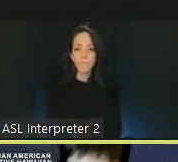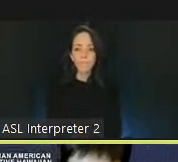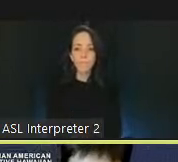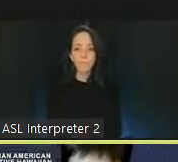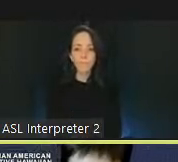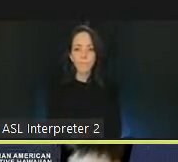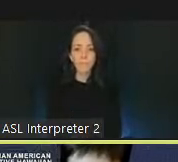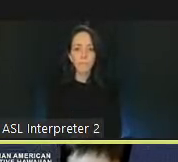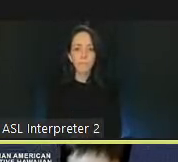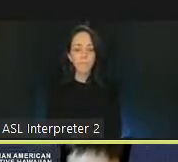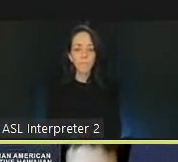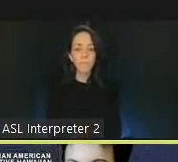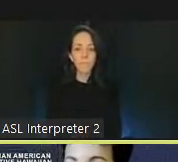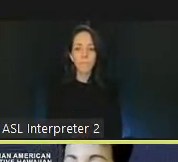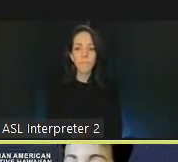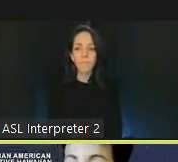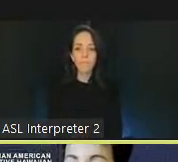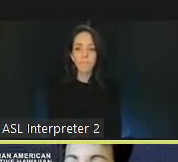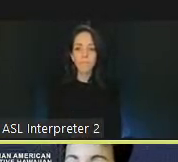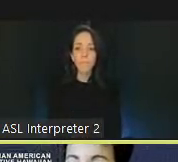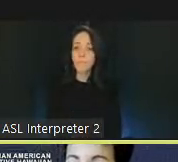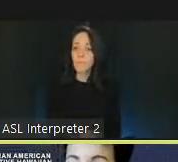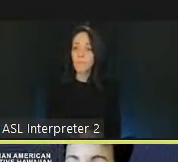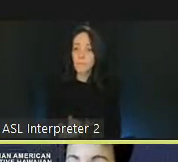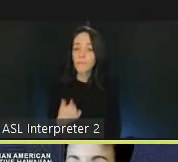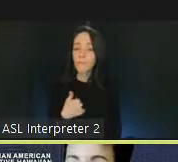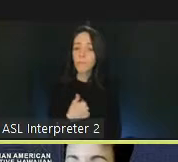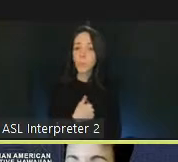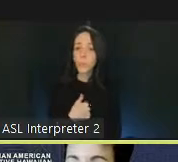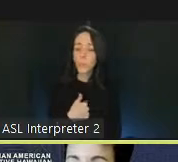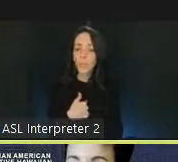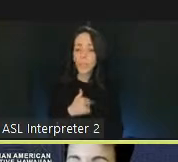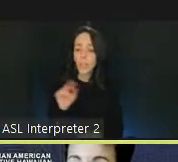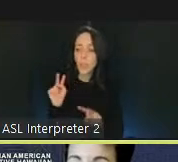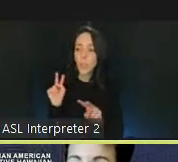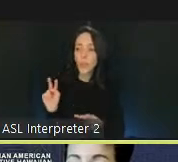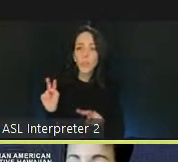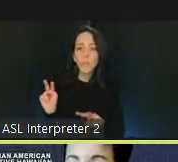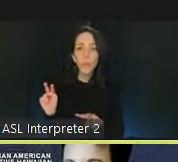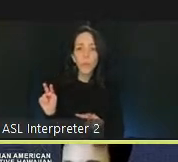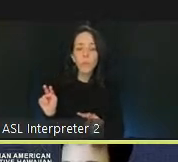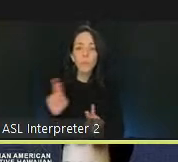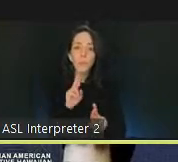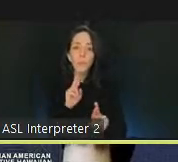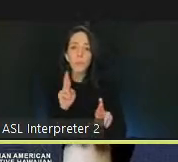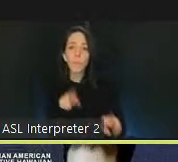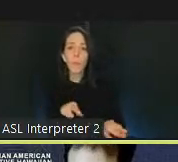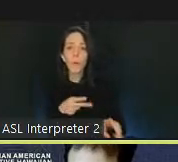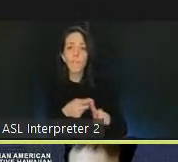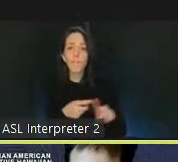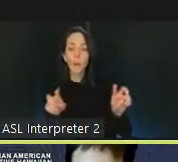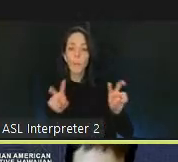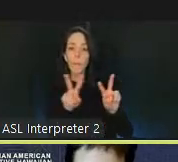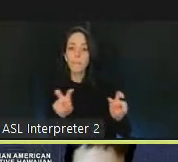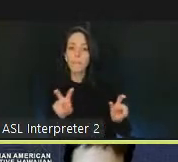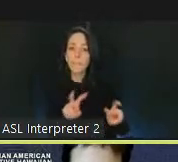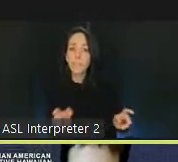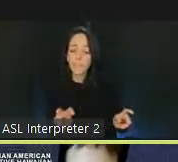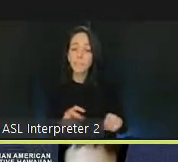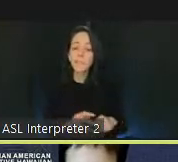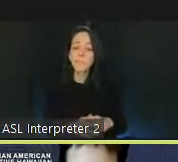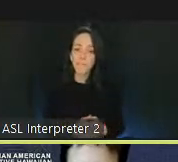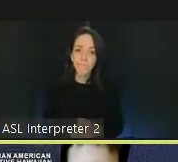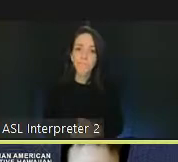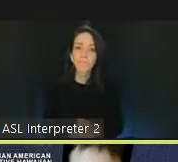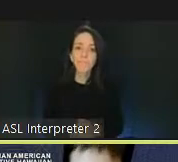And I think we're all looking forward to the report out from that assessment that's